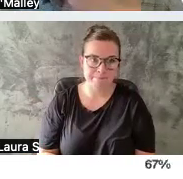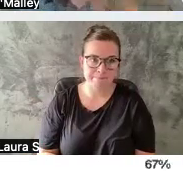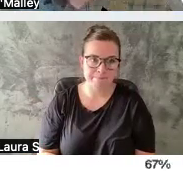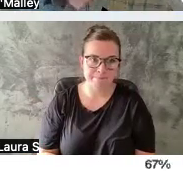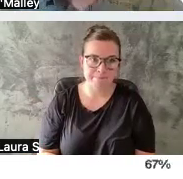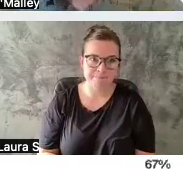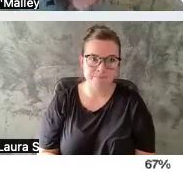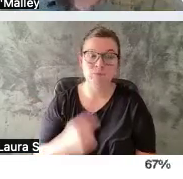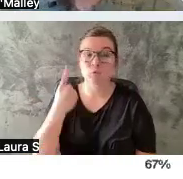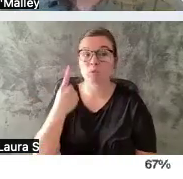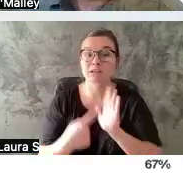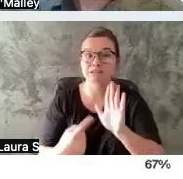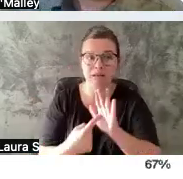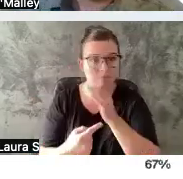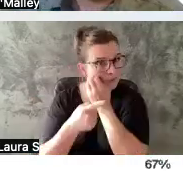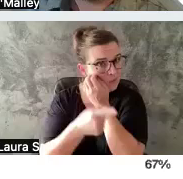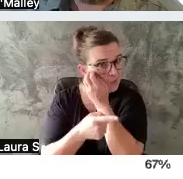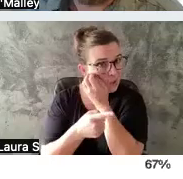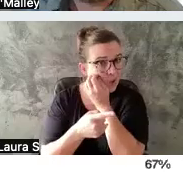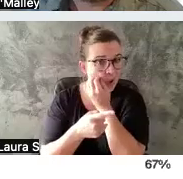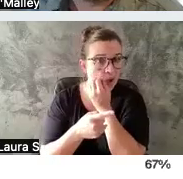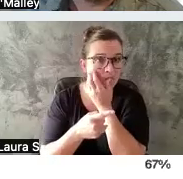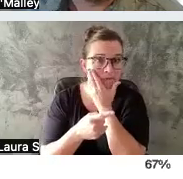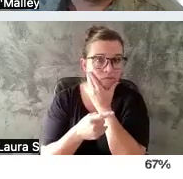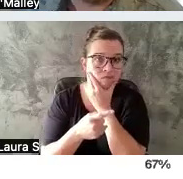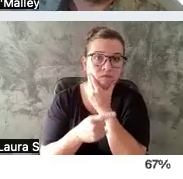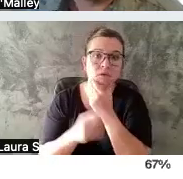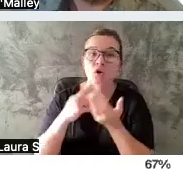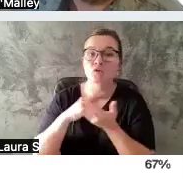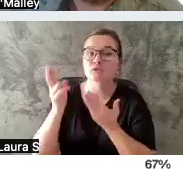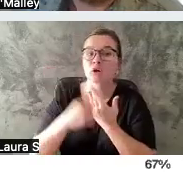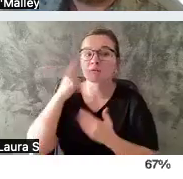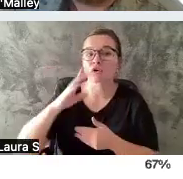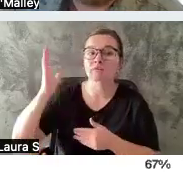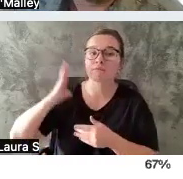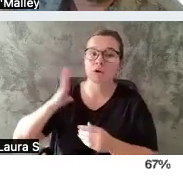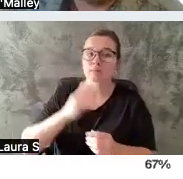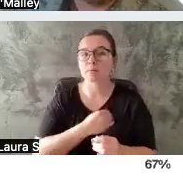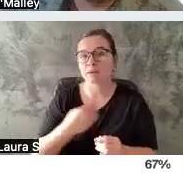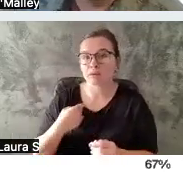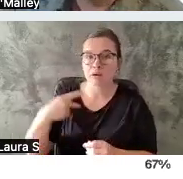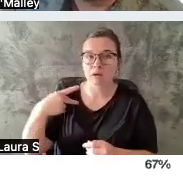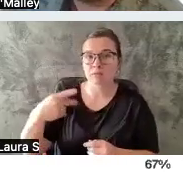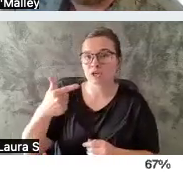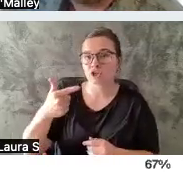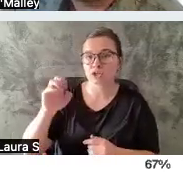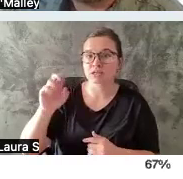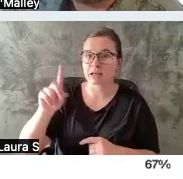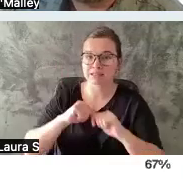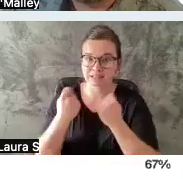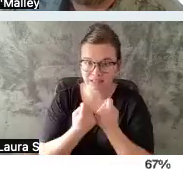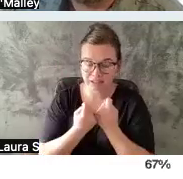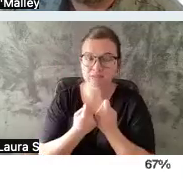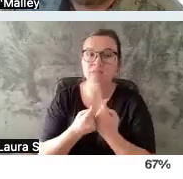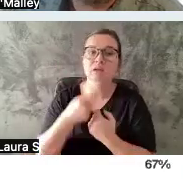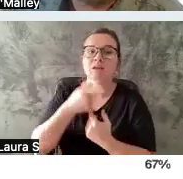As just one example, so this is an actual result for a former member of the PGED team who had